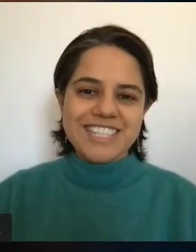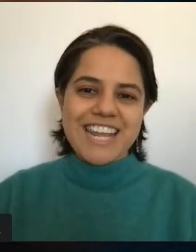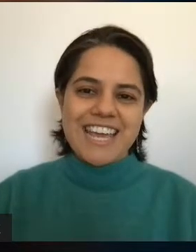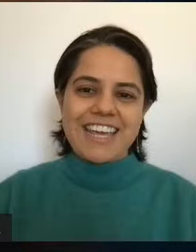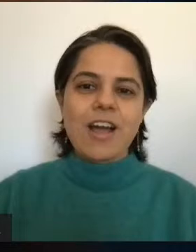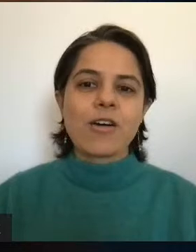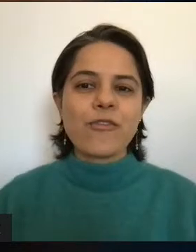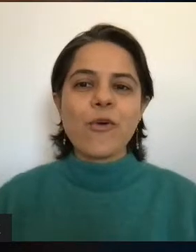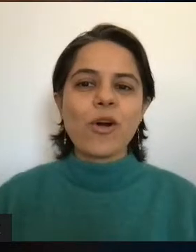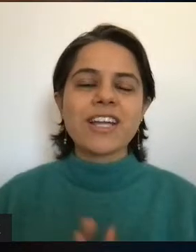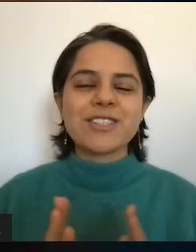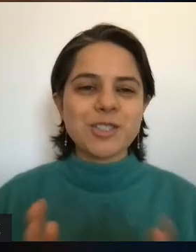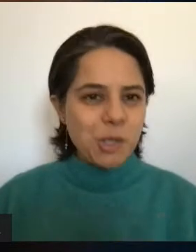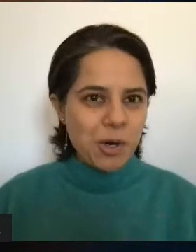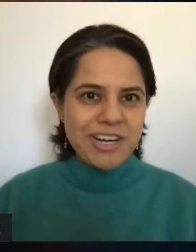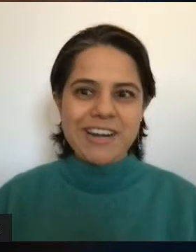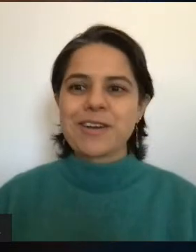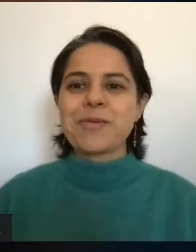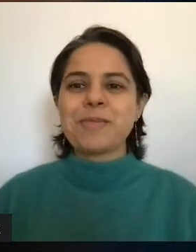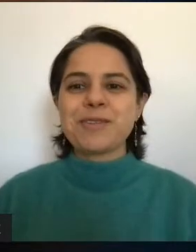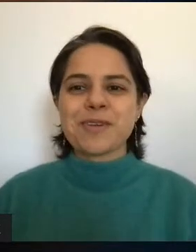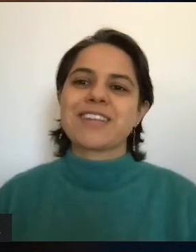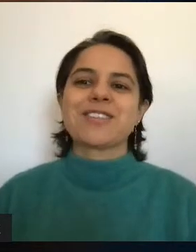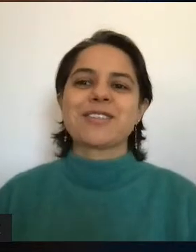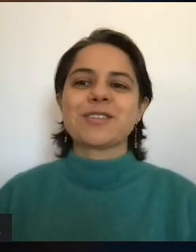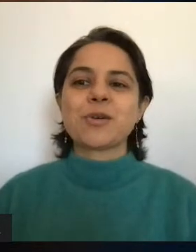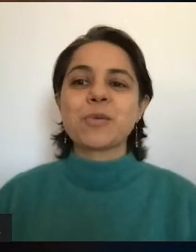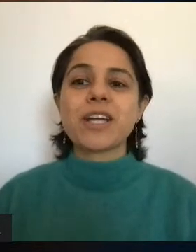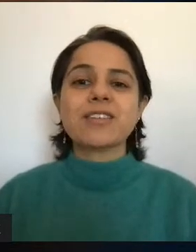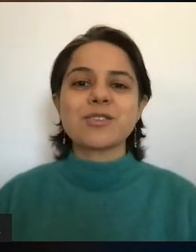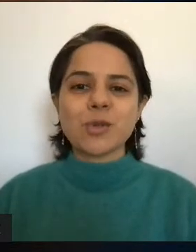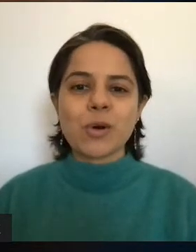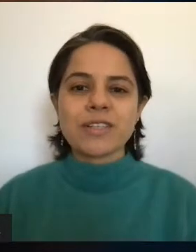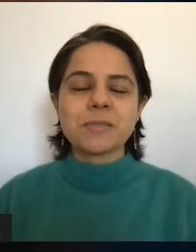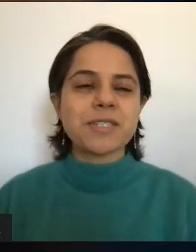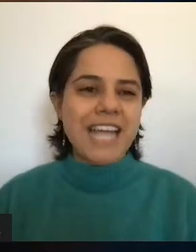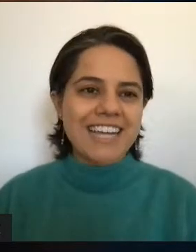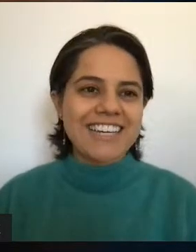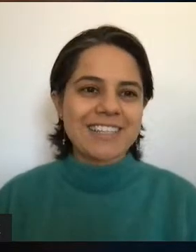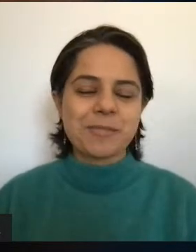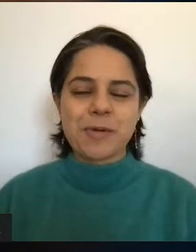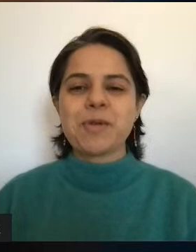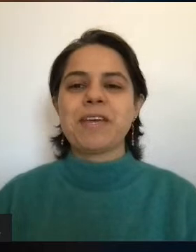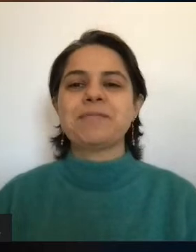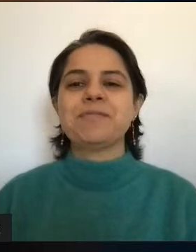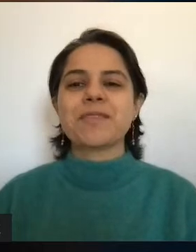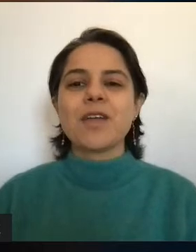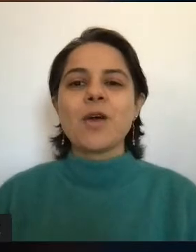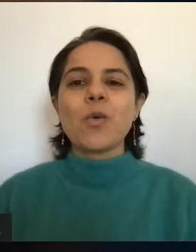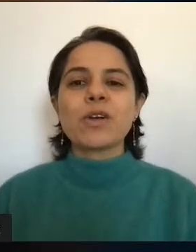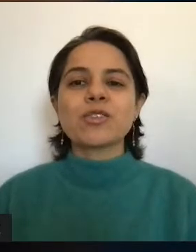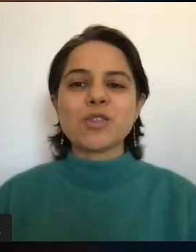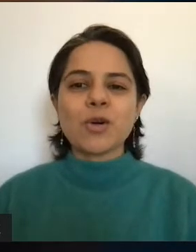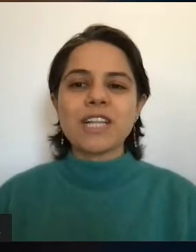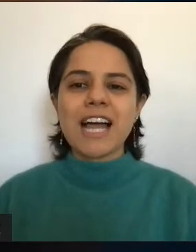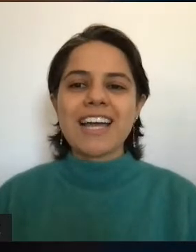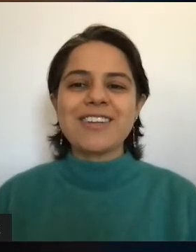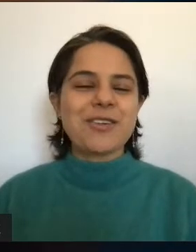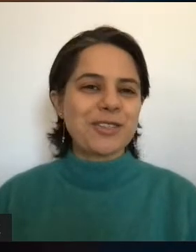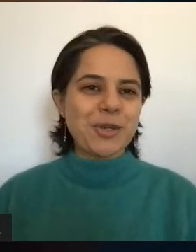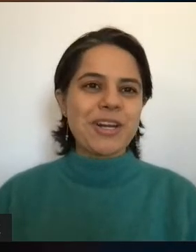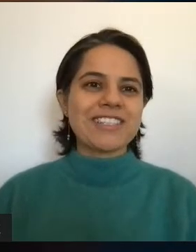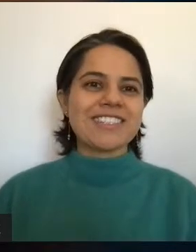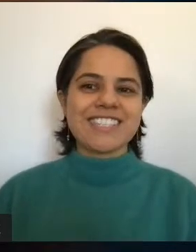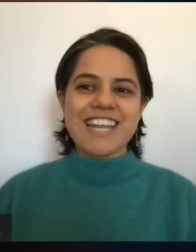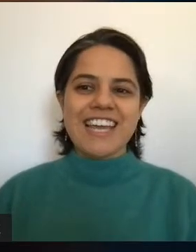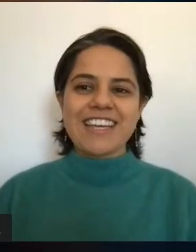With us today are 4 extraordinary women directors who bring us stories protagonized by women. We are so glad